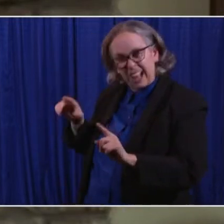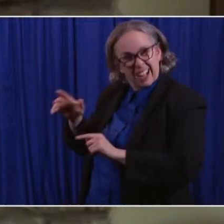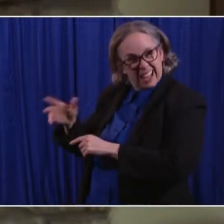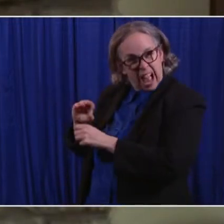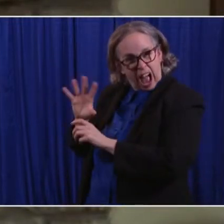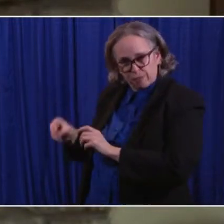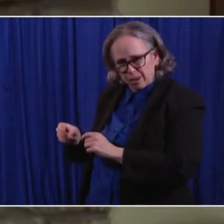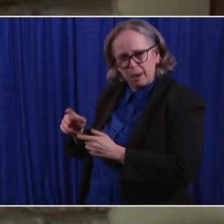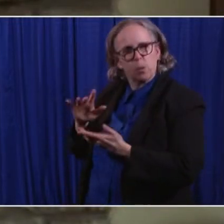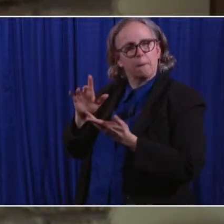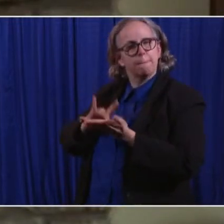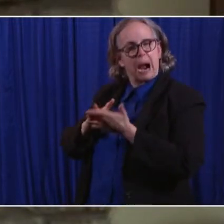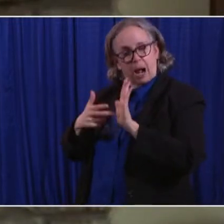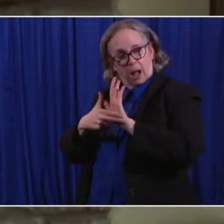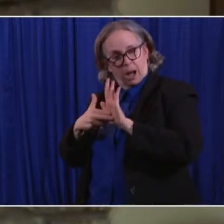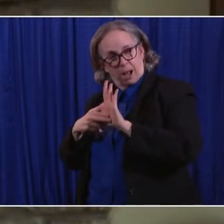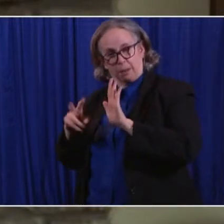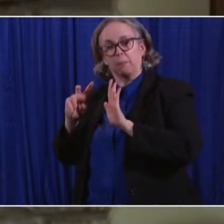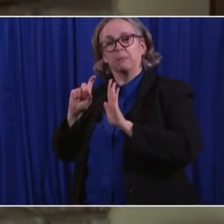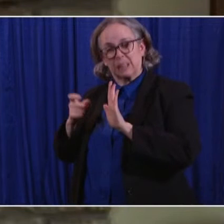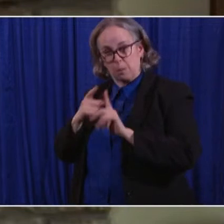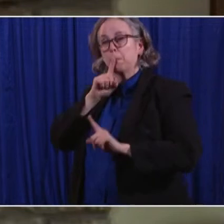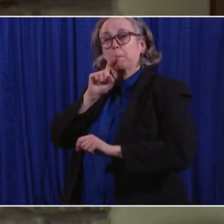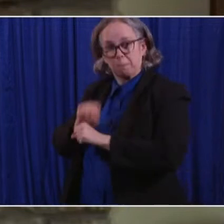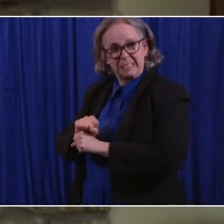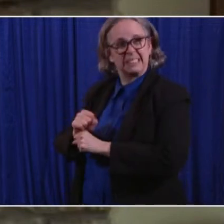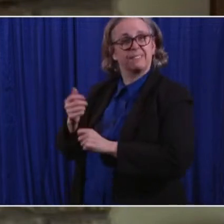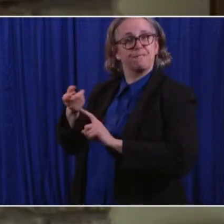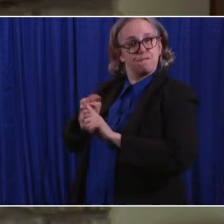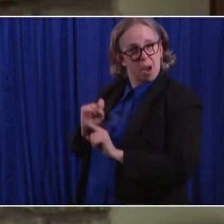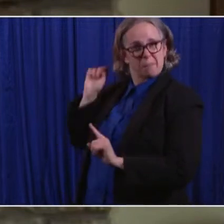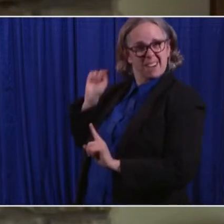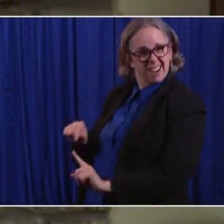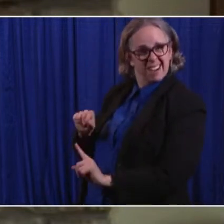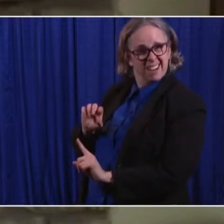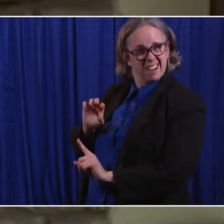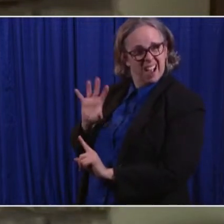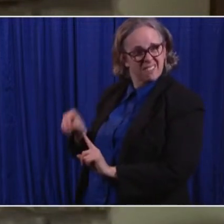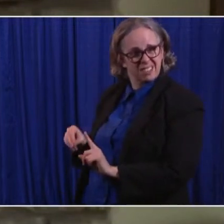And maybe a country where there wasn't a doctor there in sight.